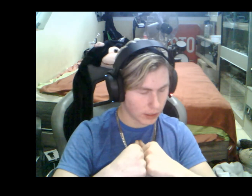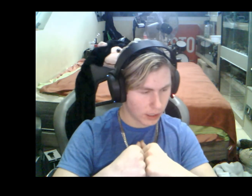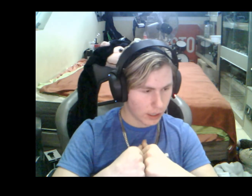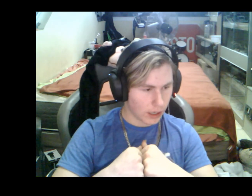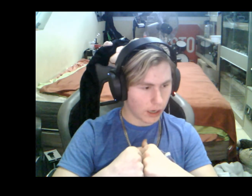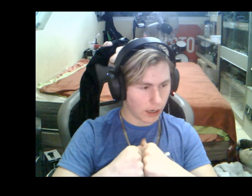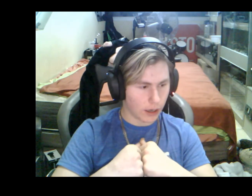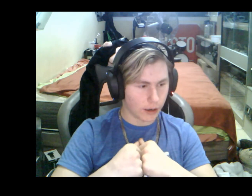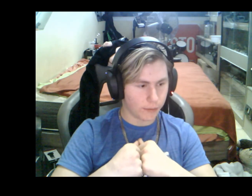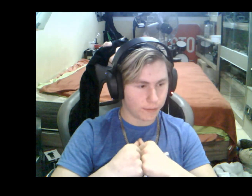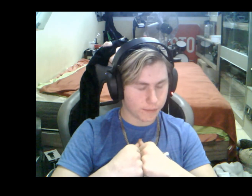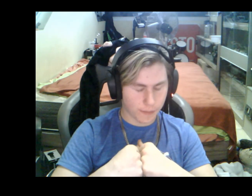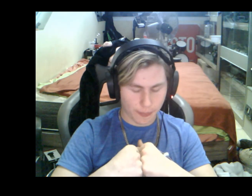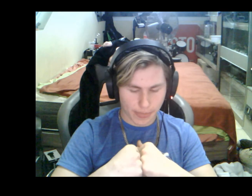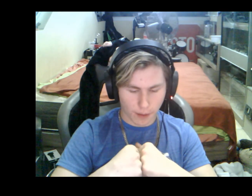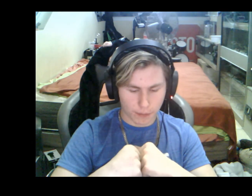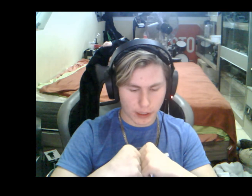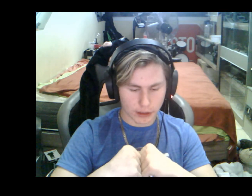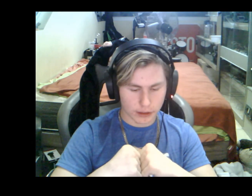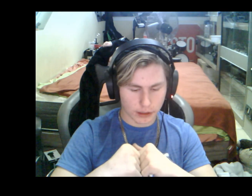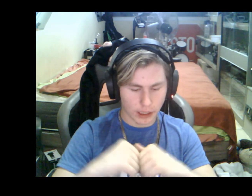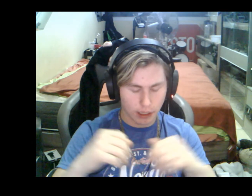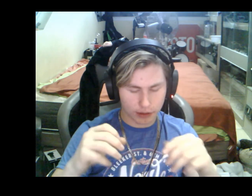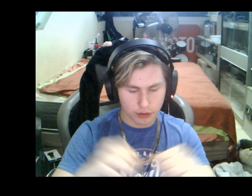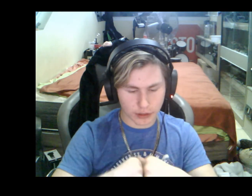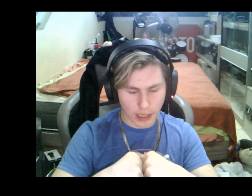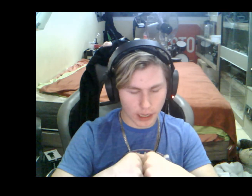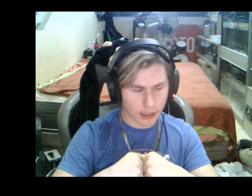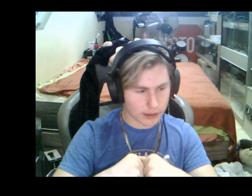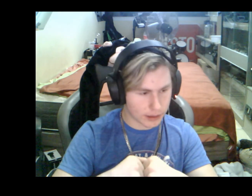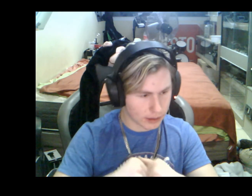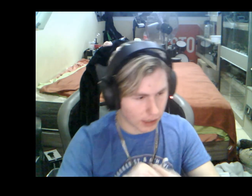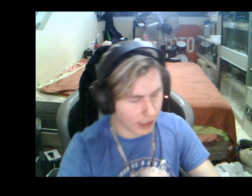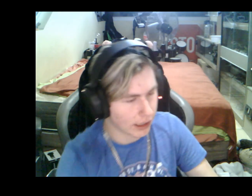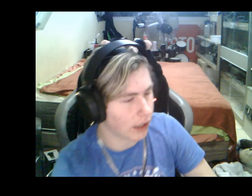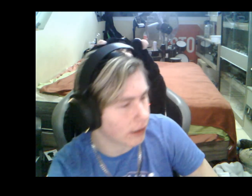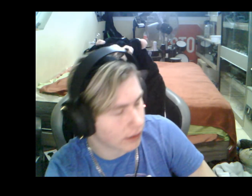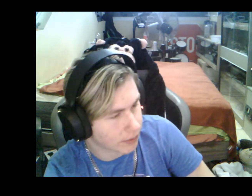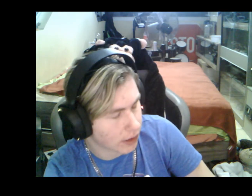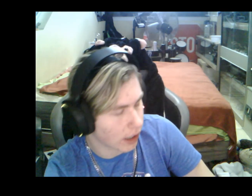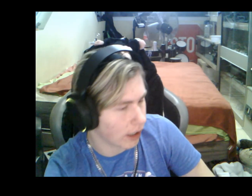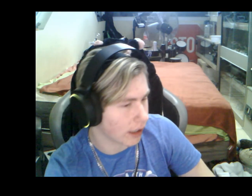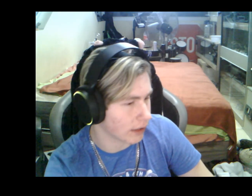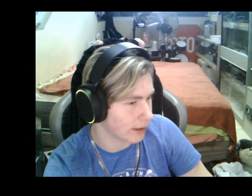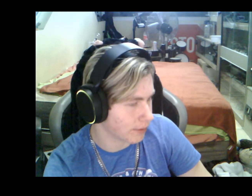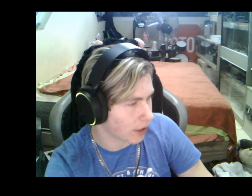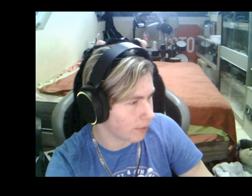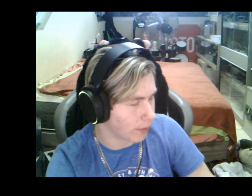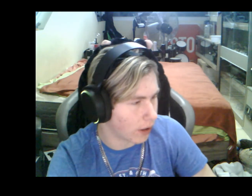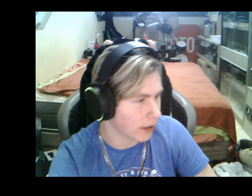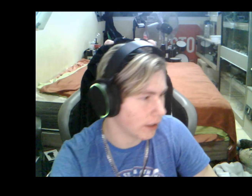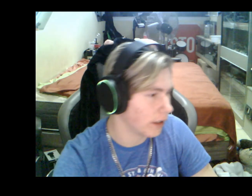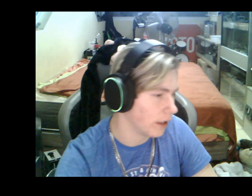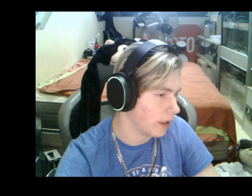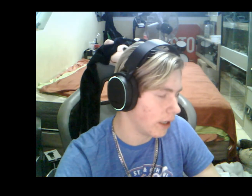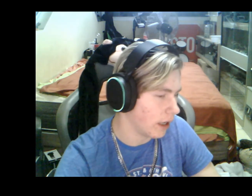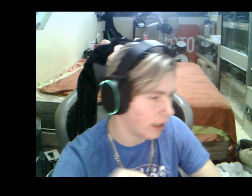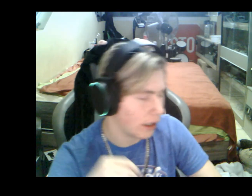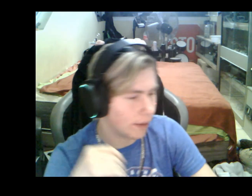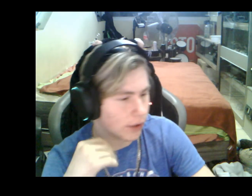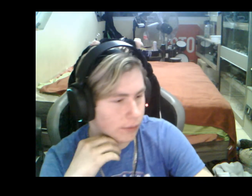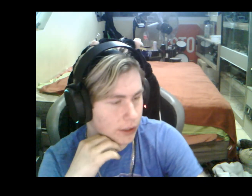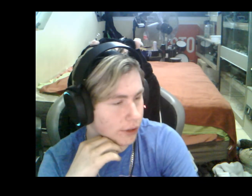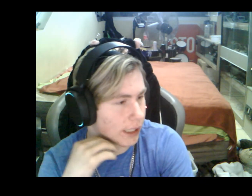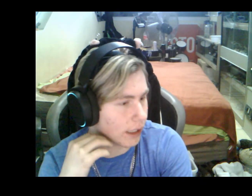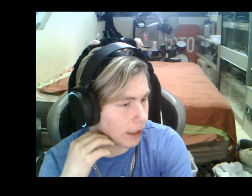AirPods. Um, but yeah, as soon as I hit that 1,000 subscriber mark,